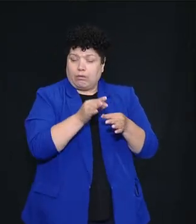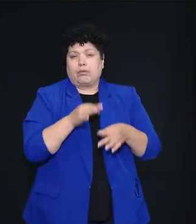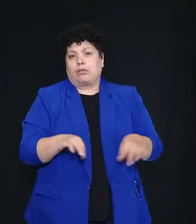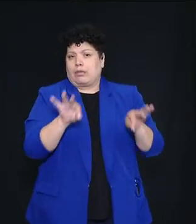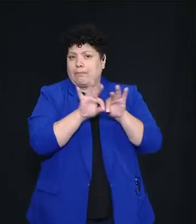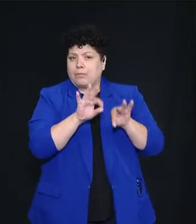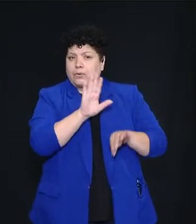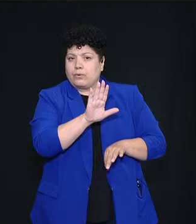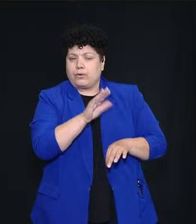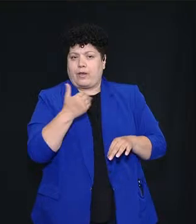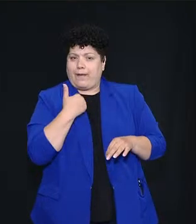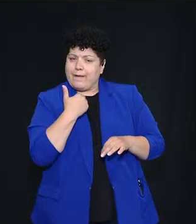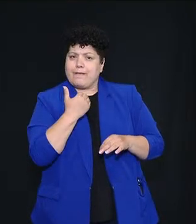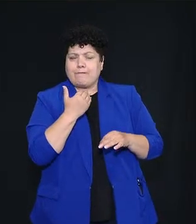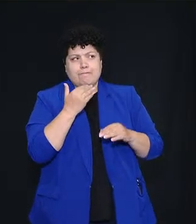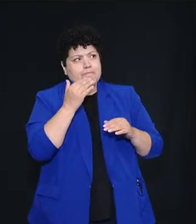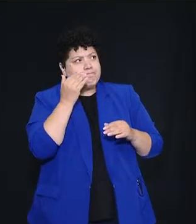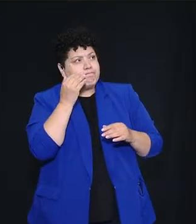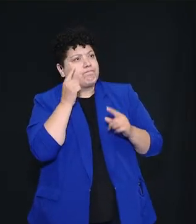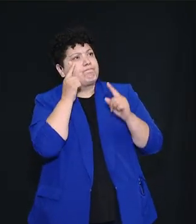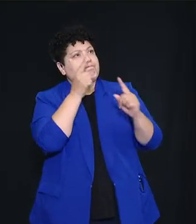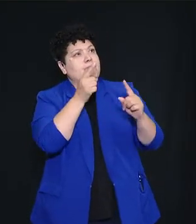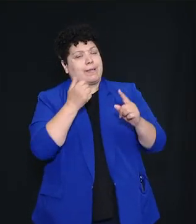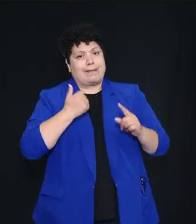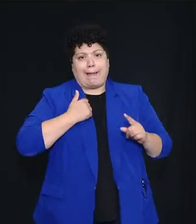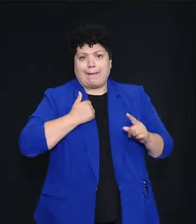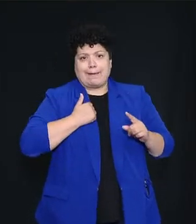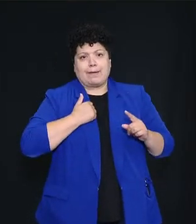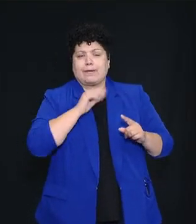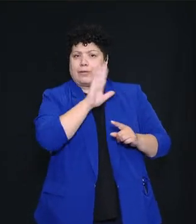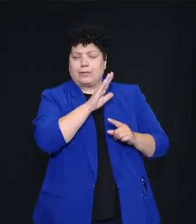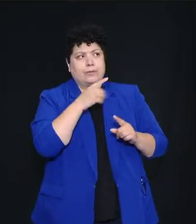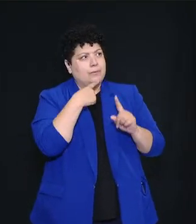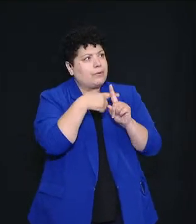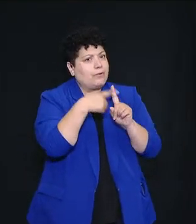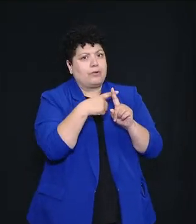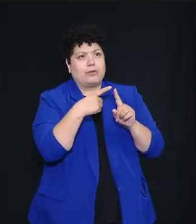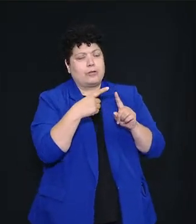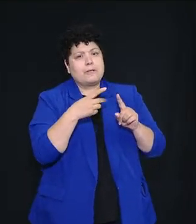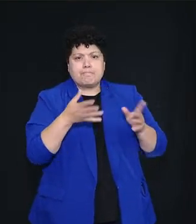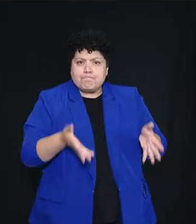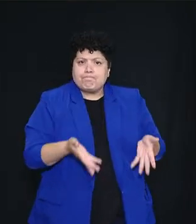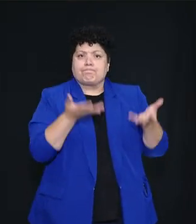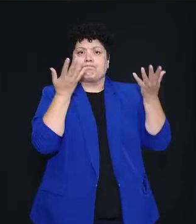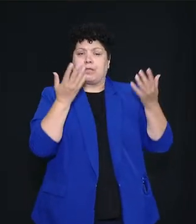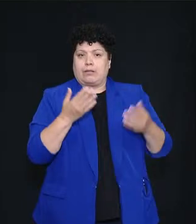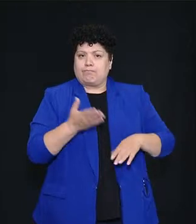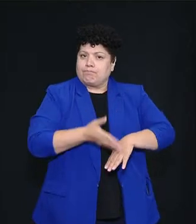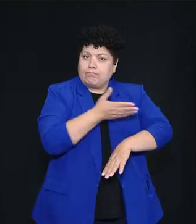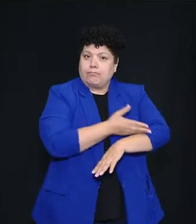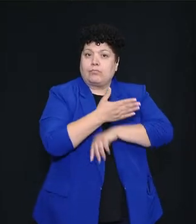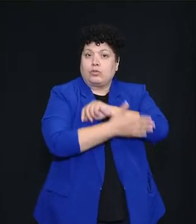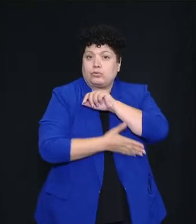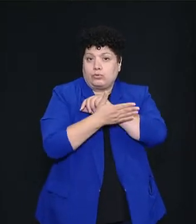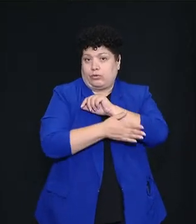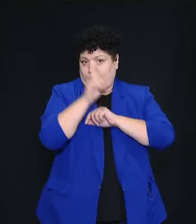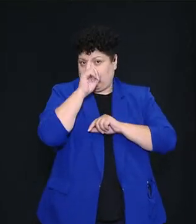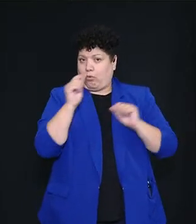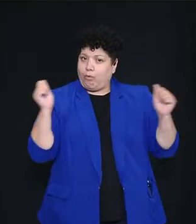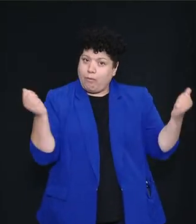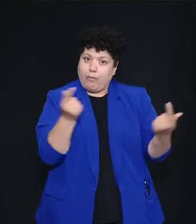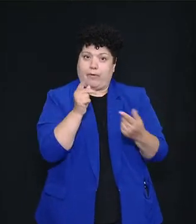in shaping the highest ideals of Canada, characterized by the desire to build a better country for all of its